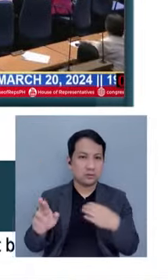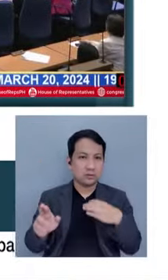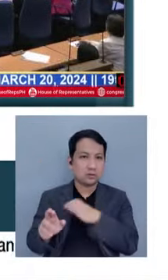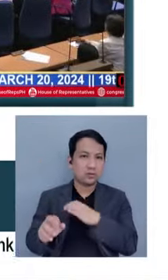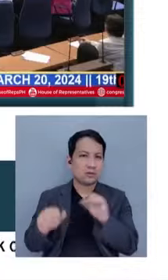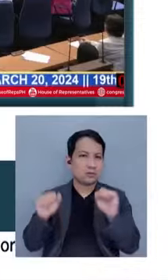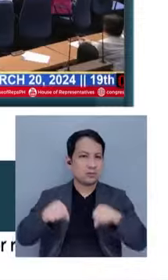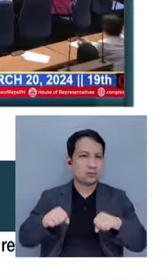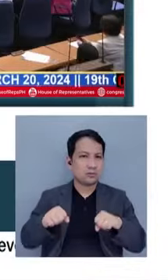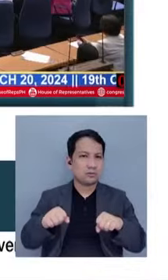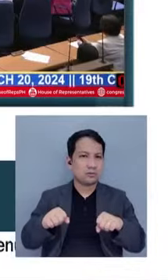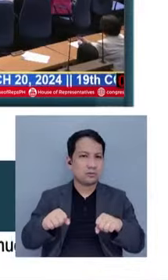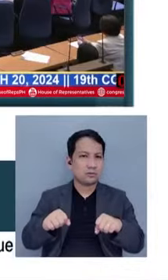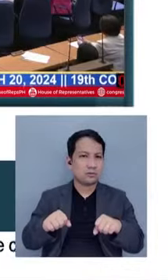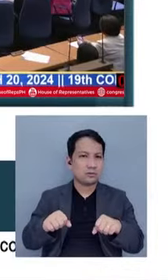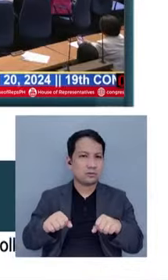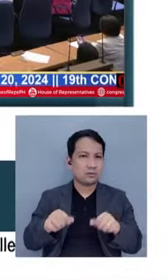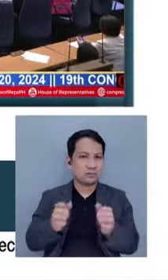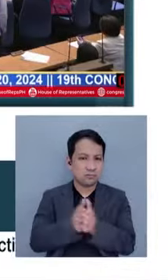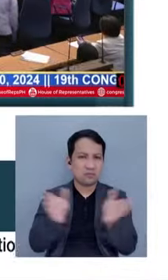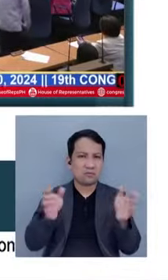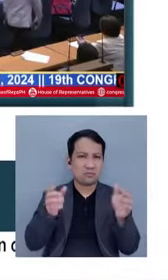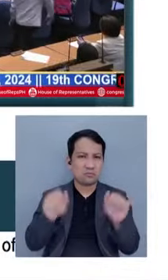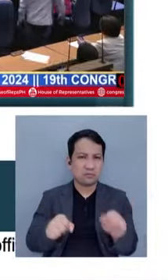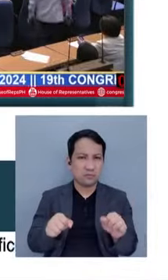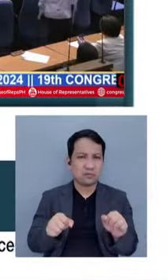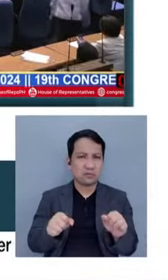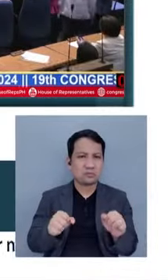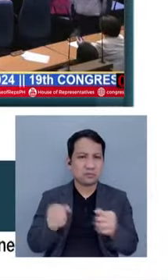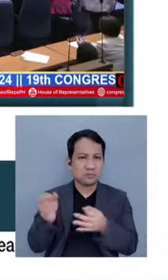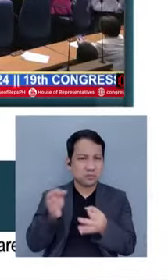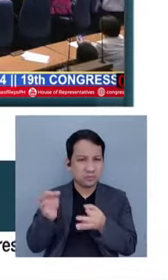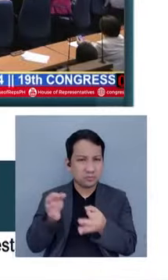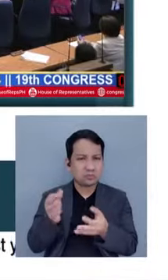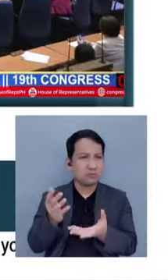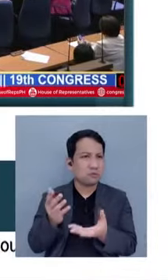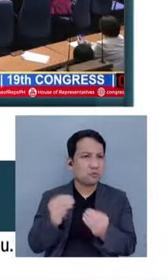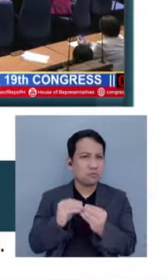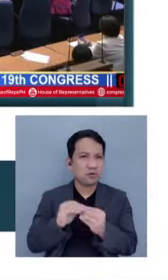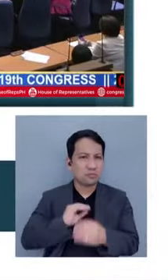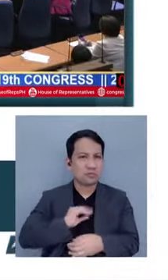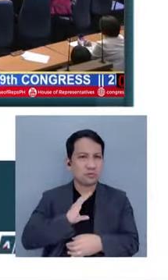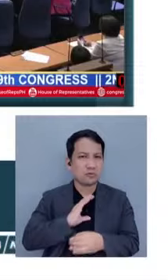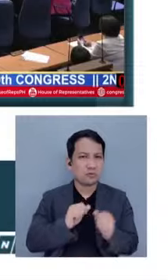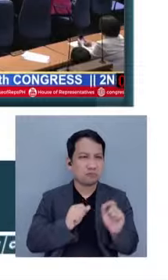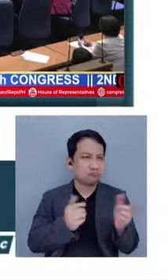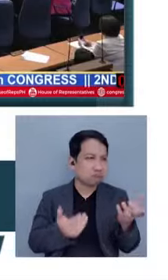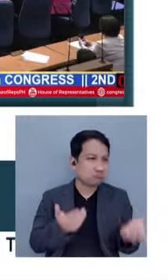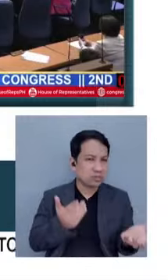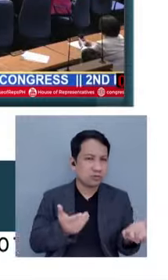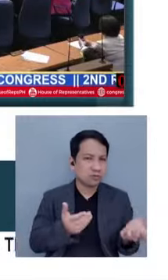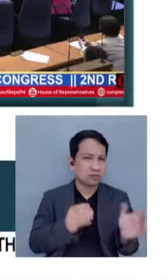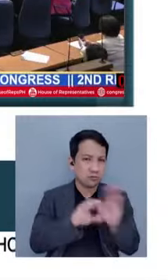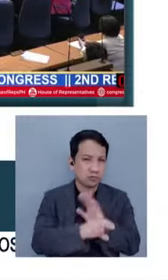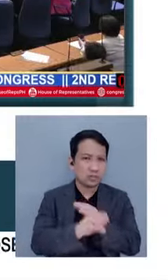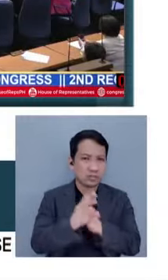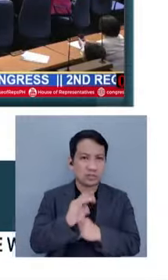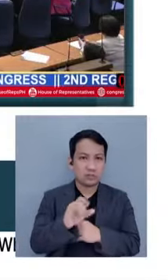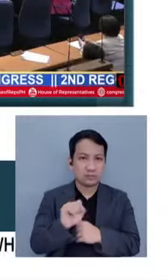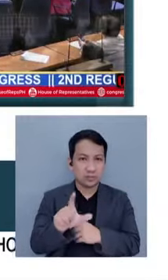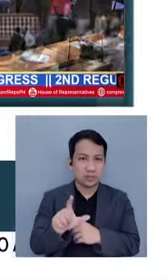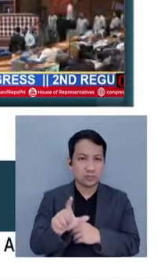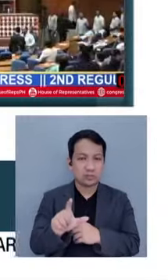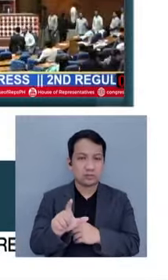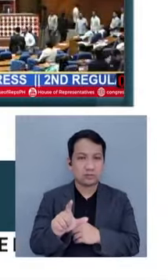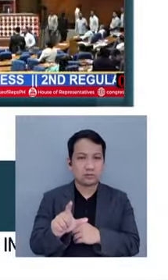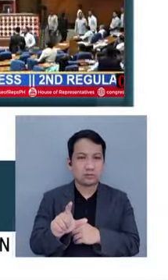Let me just reiterate, these are all, when you look at it, the motivations are either criminal, which means to defraud, get